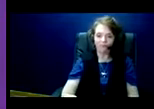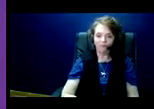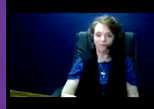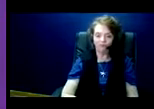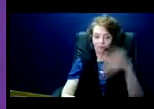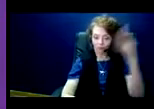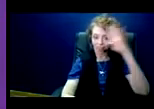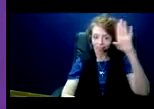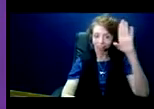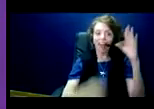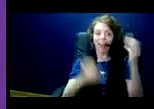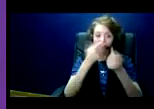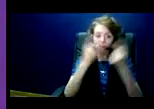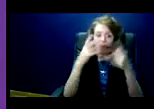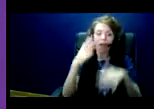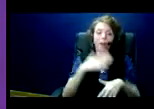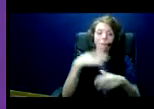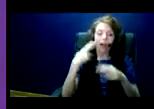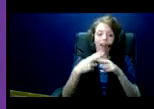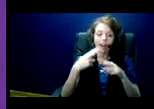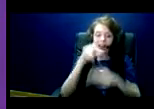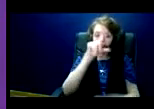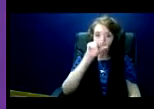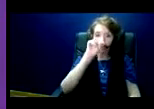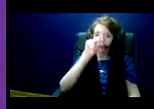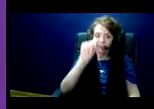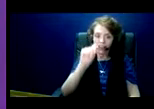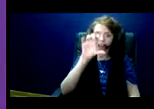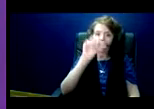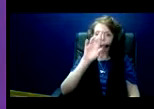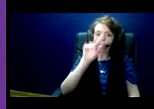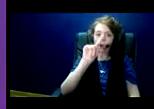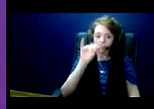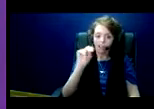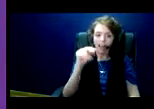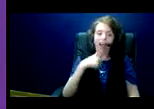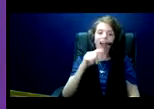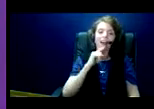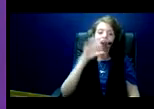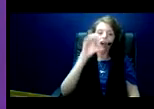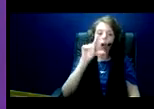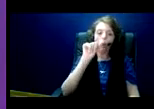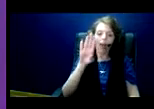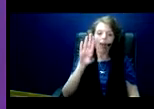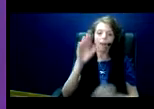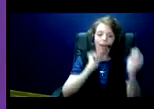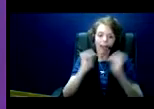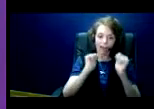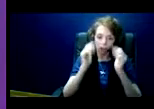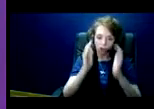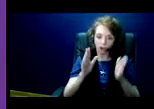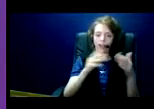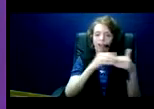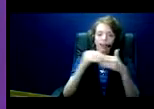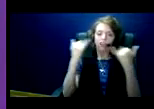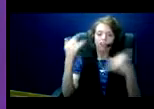Hi, everyone. My name is Linda Carlton. I am a Collab actor and leader. Today, I am wearing